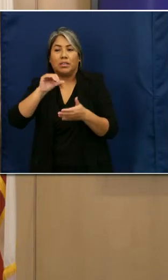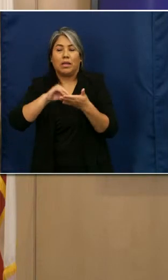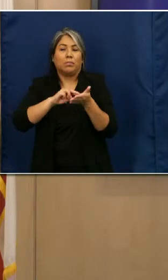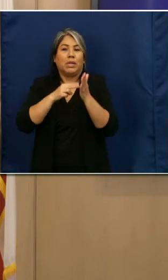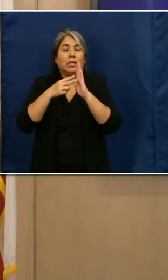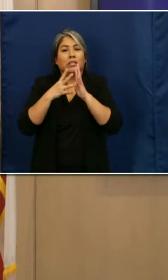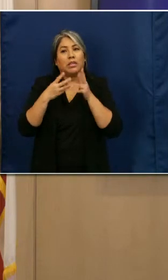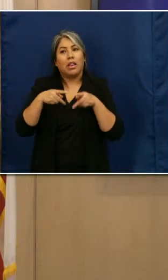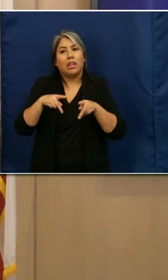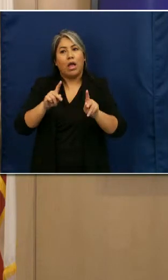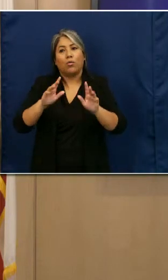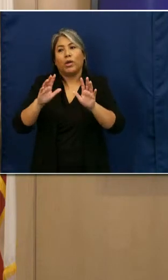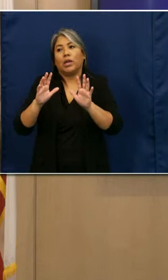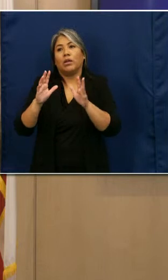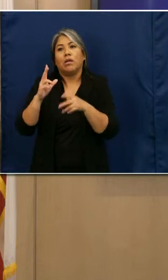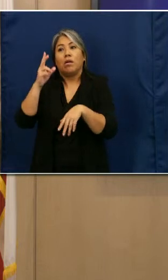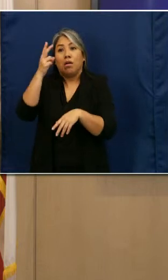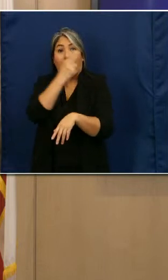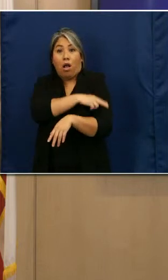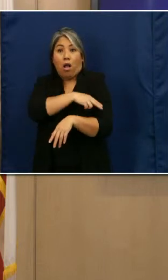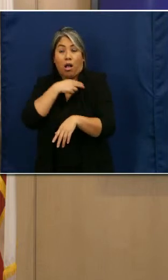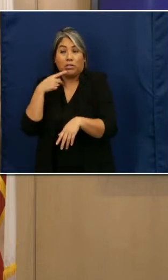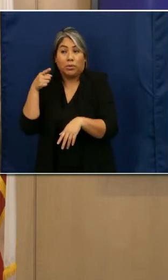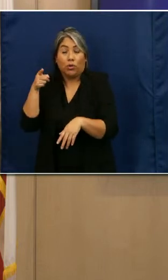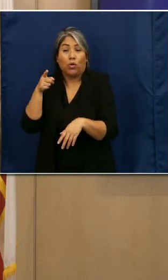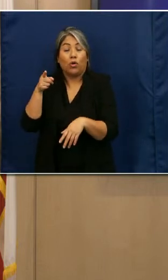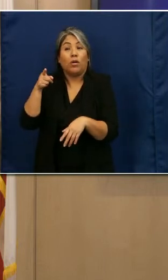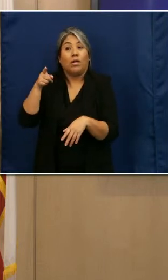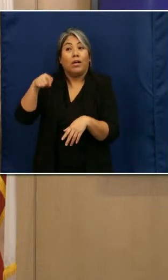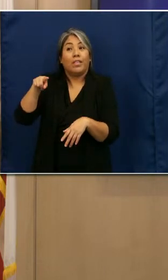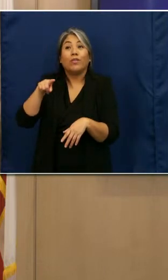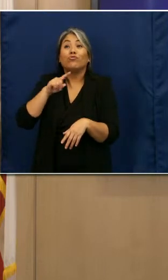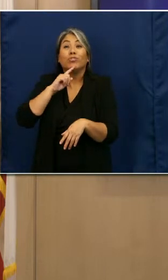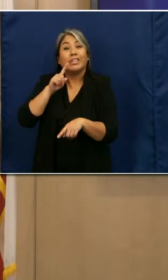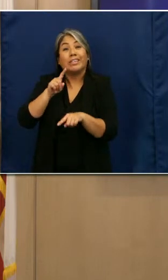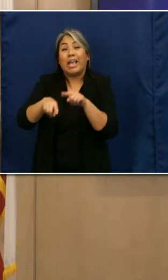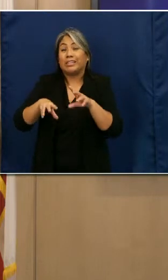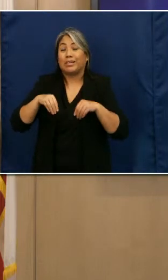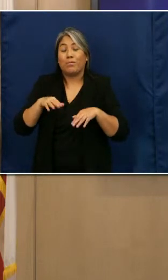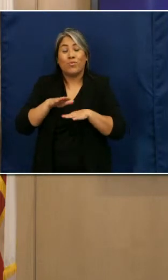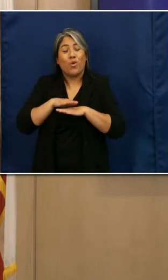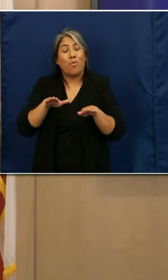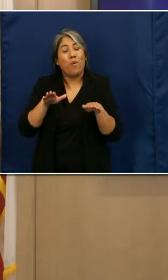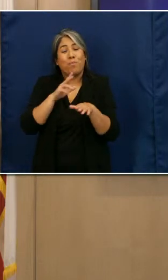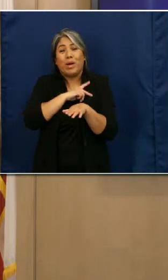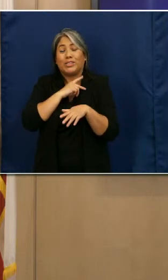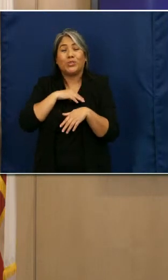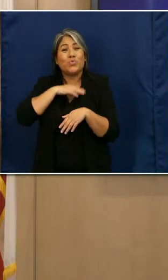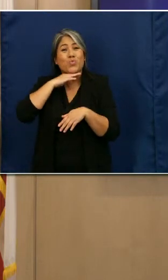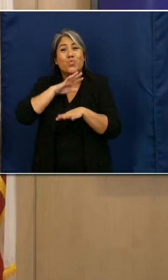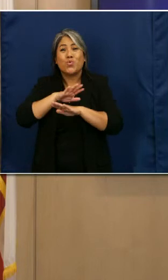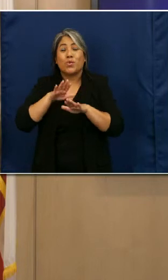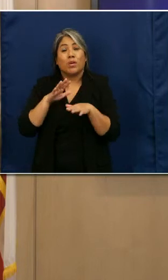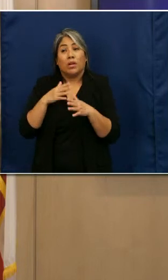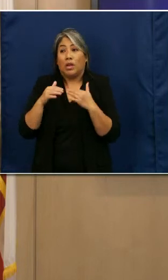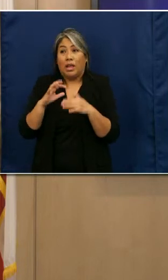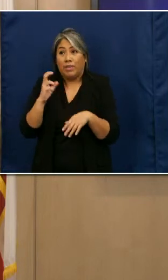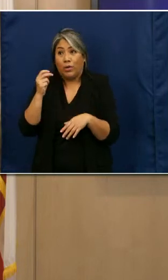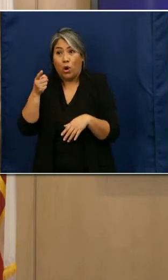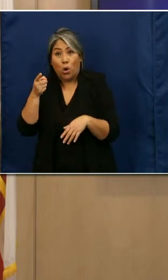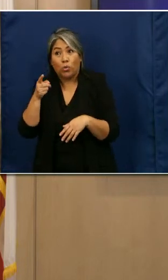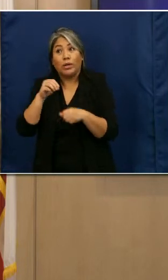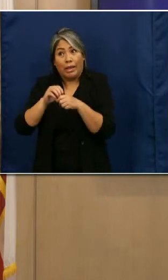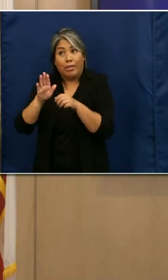allows a hospital who really can't take any patients at all, even their own that would normally be